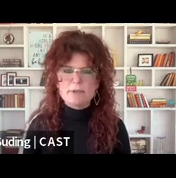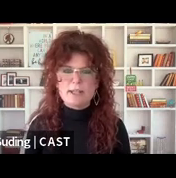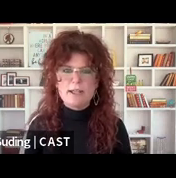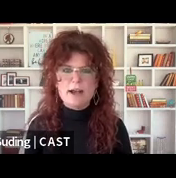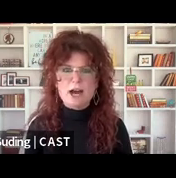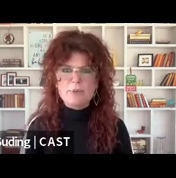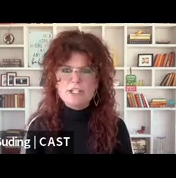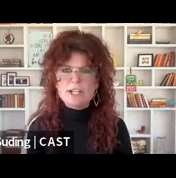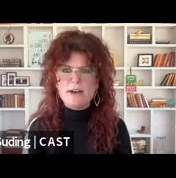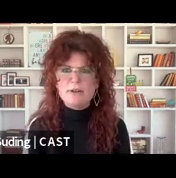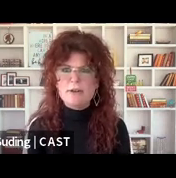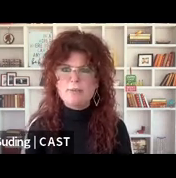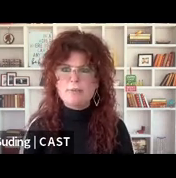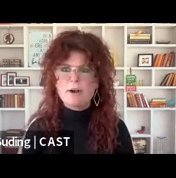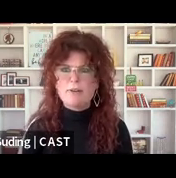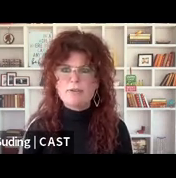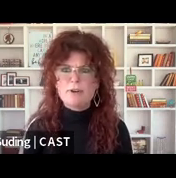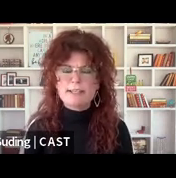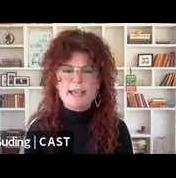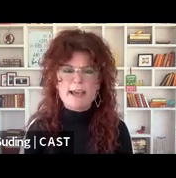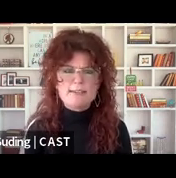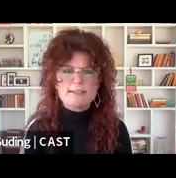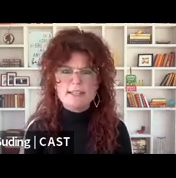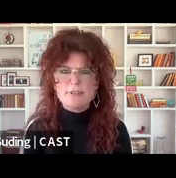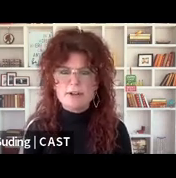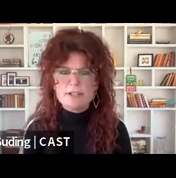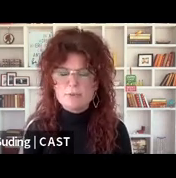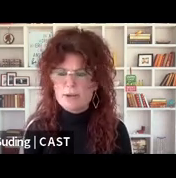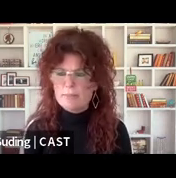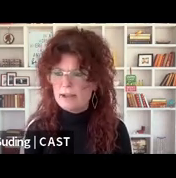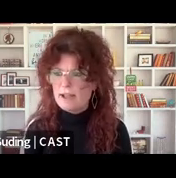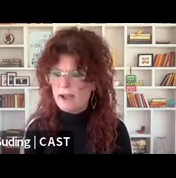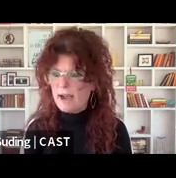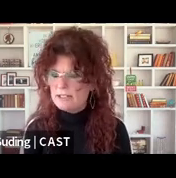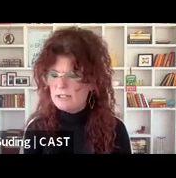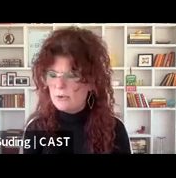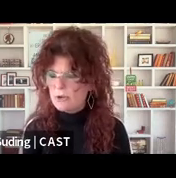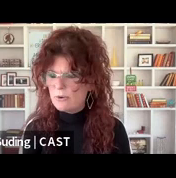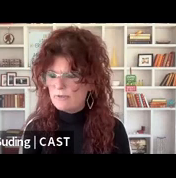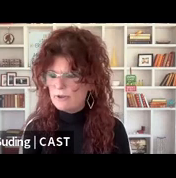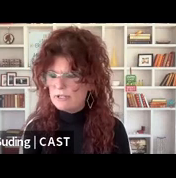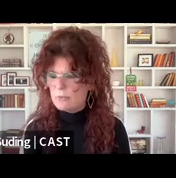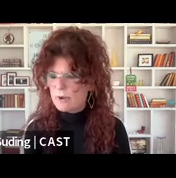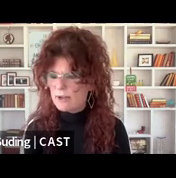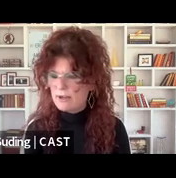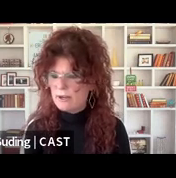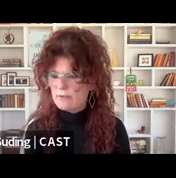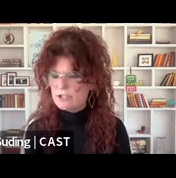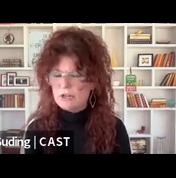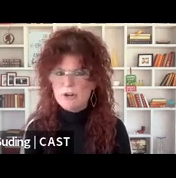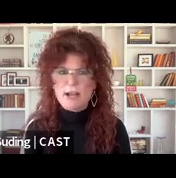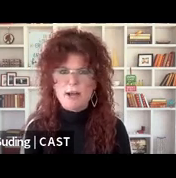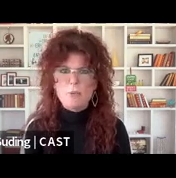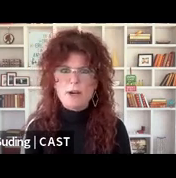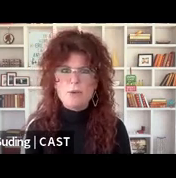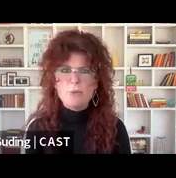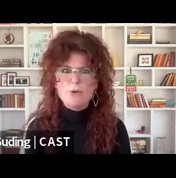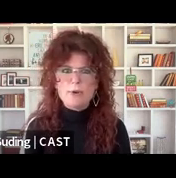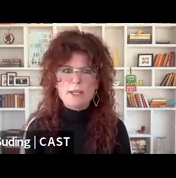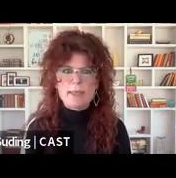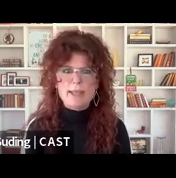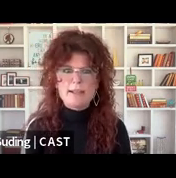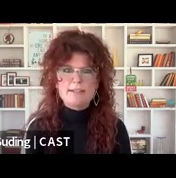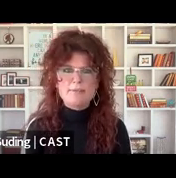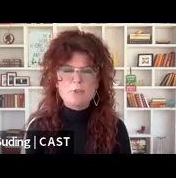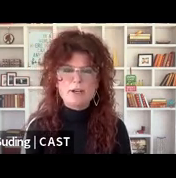and accessibility. I'll reach out at friends at CAS and see if there is one, but I don't know if there is one for sure or not. What I